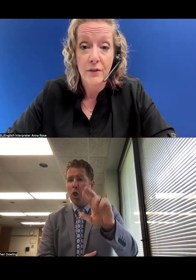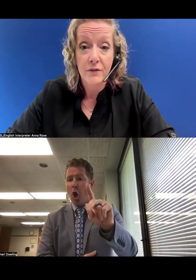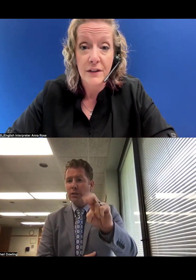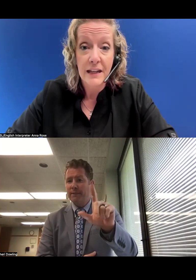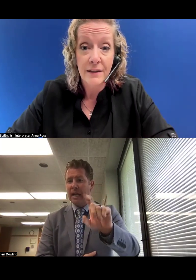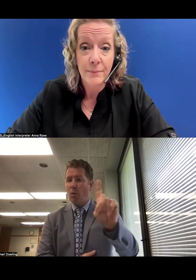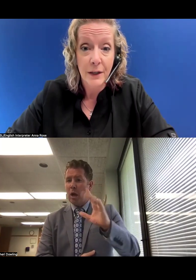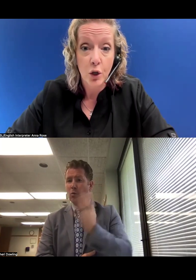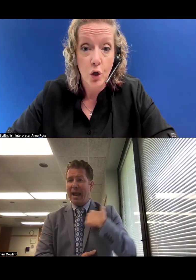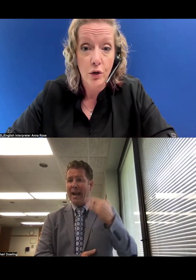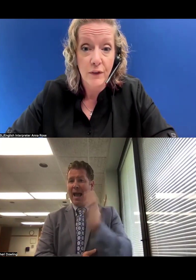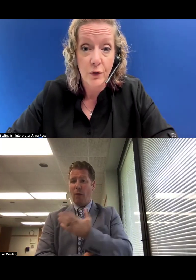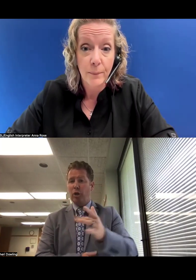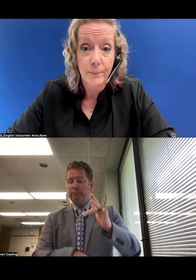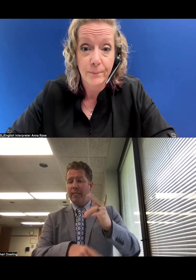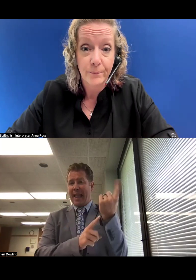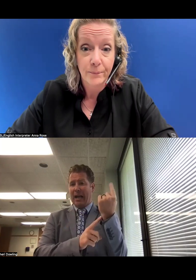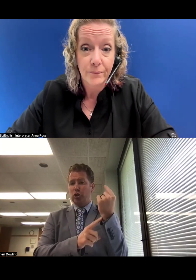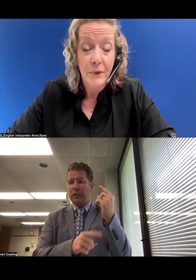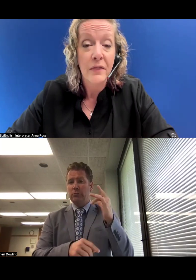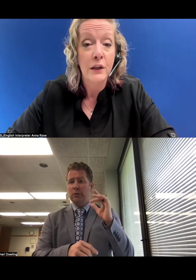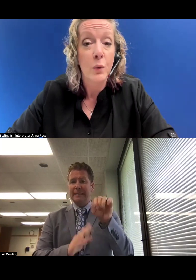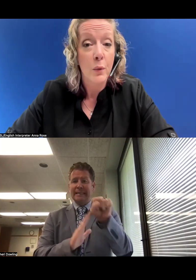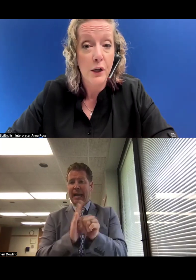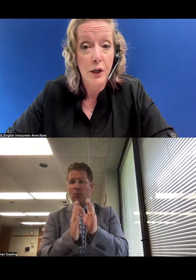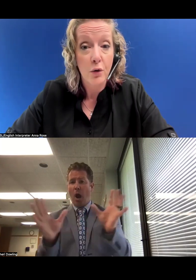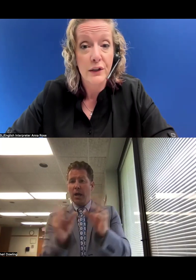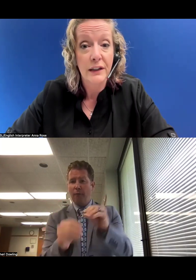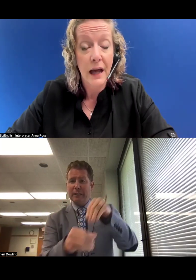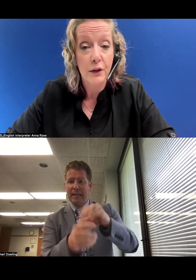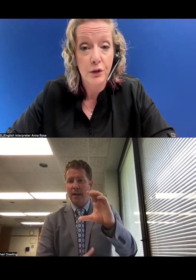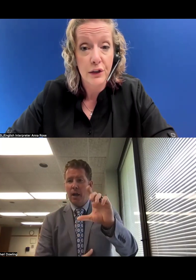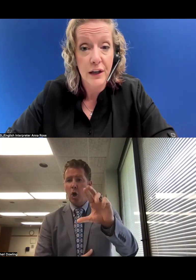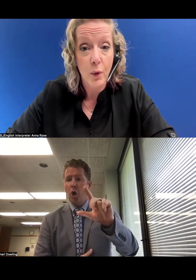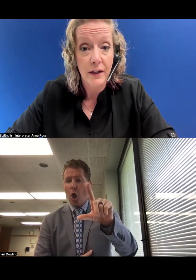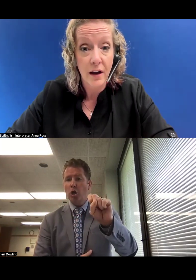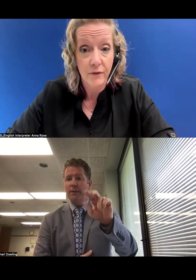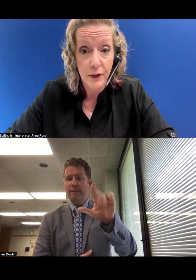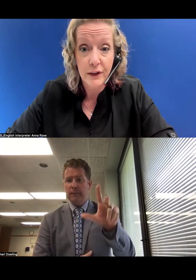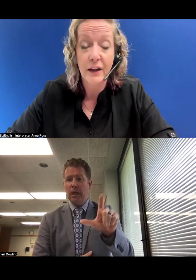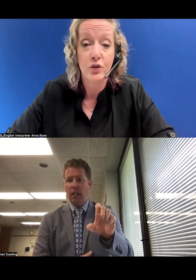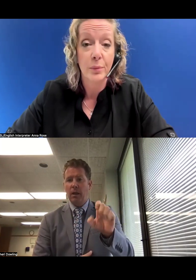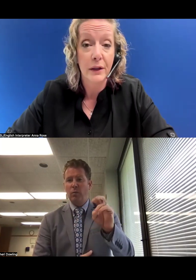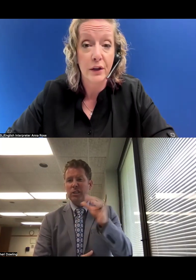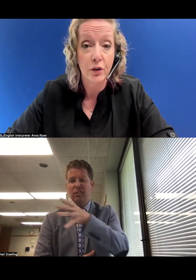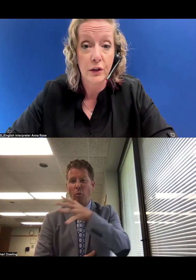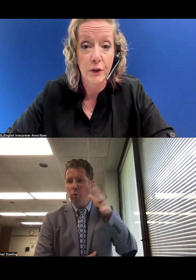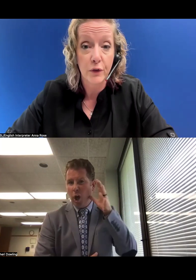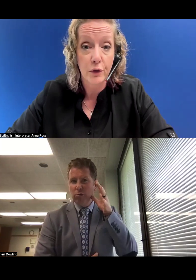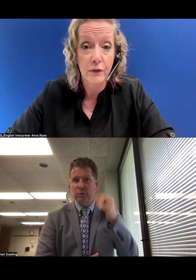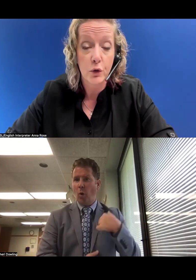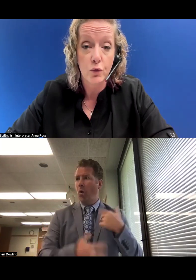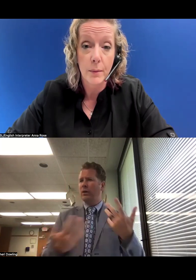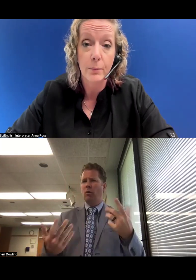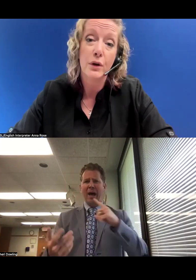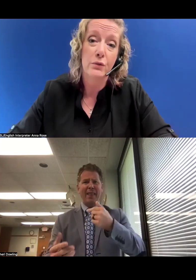area of Dayton in Clarksville. That's where we actually hosted last year's statewide conference. That took place in Clarksville. For